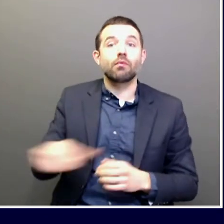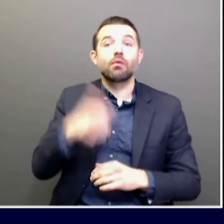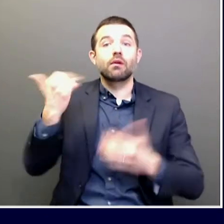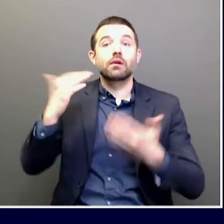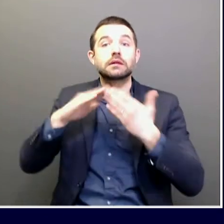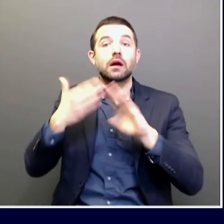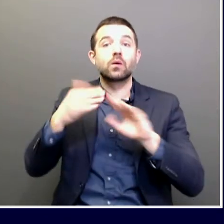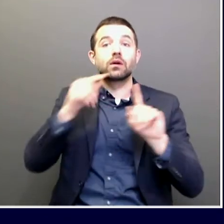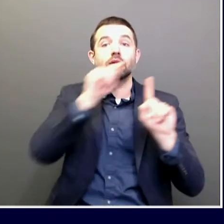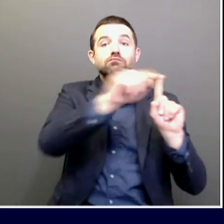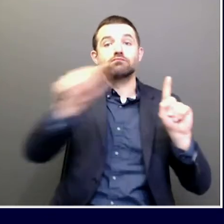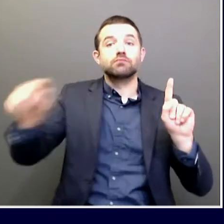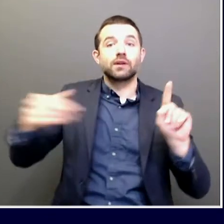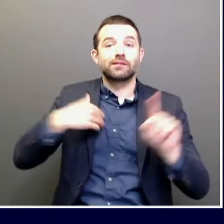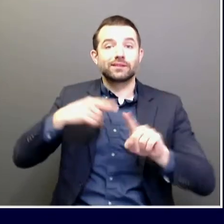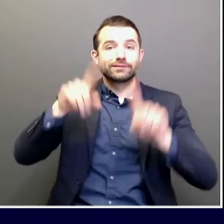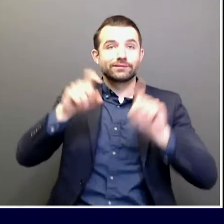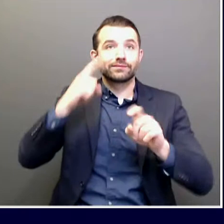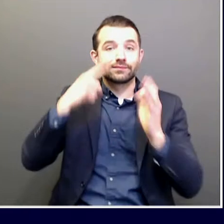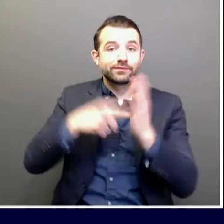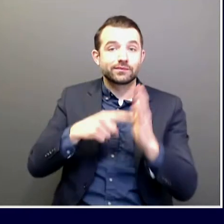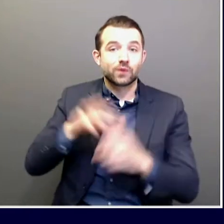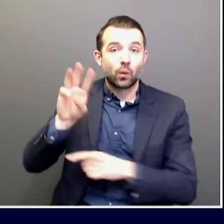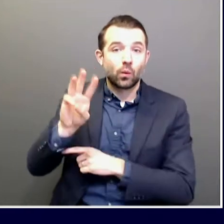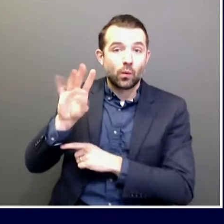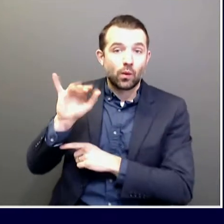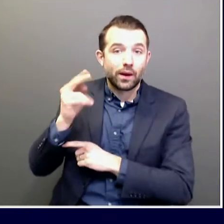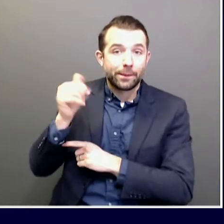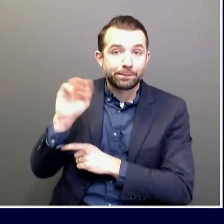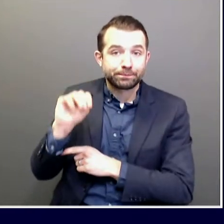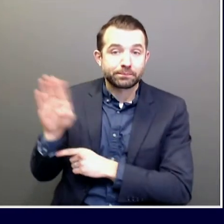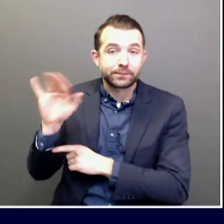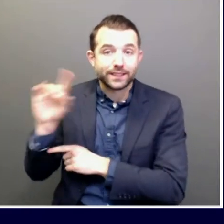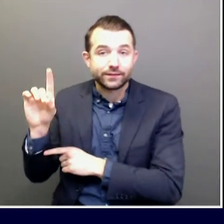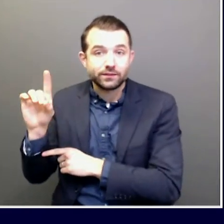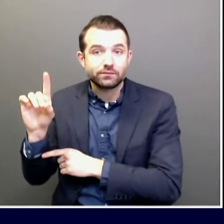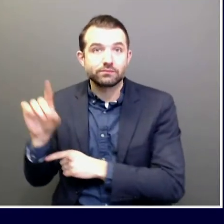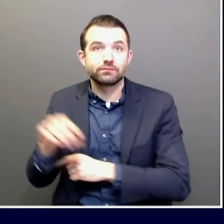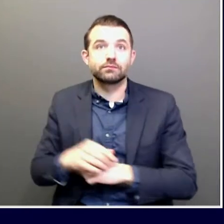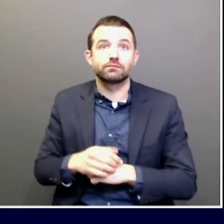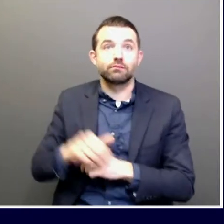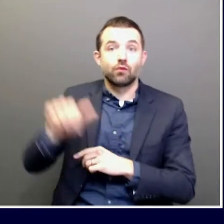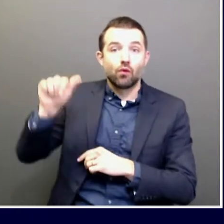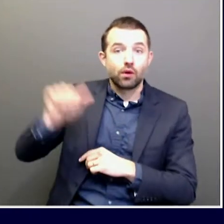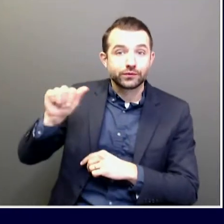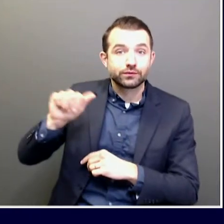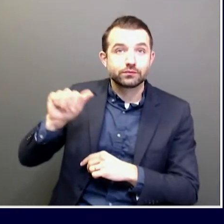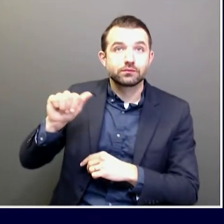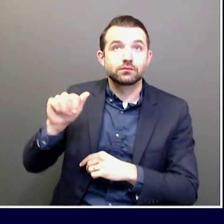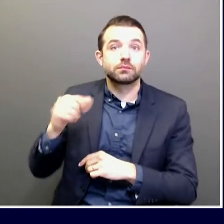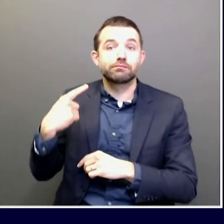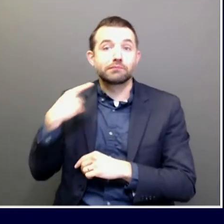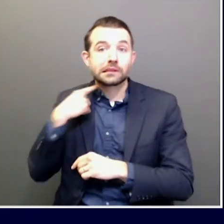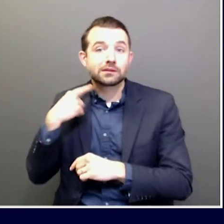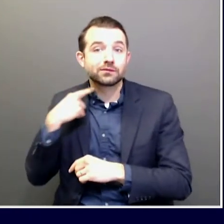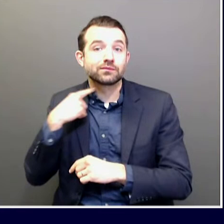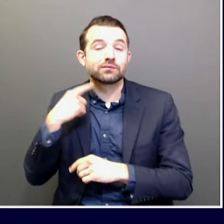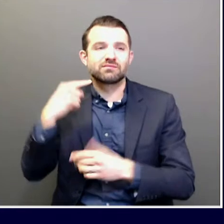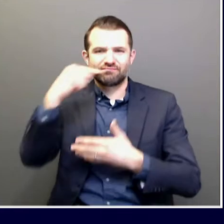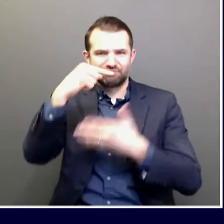maine.gov/COVID-19. Turning next to vaccines and vaccinations, where right now, Maine is administering